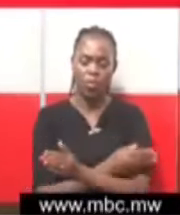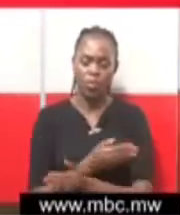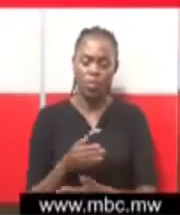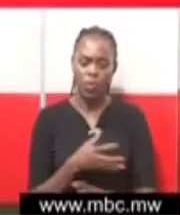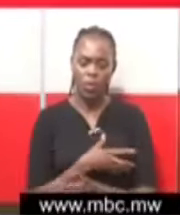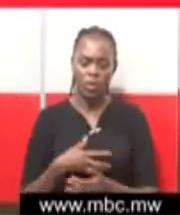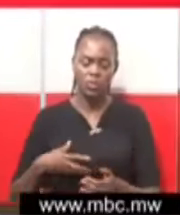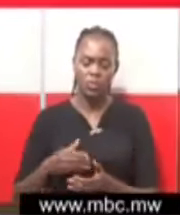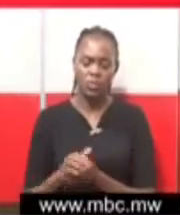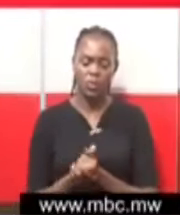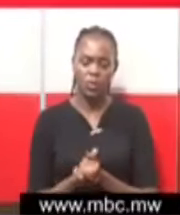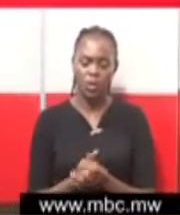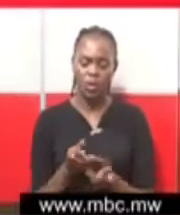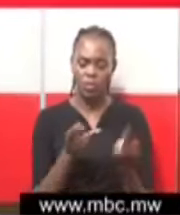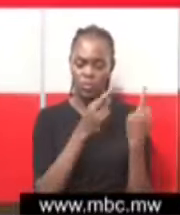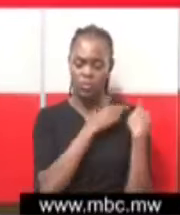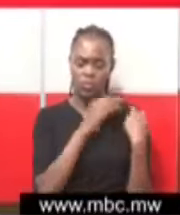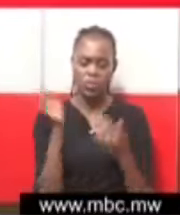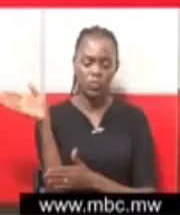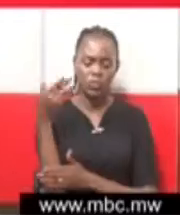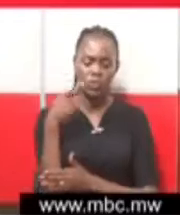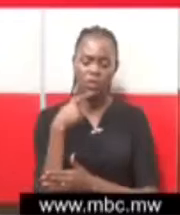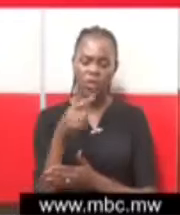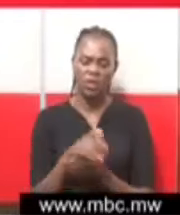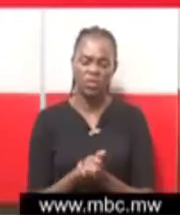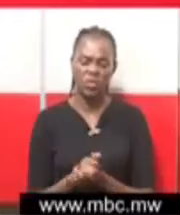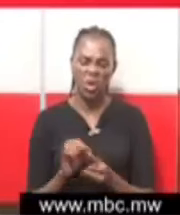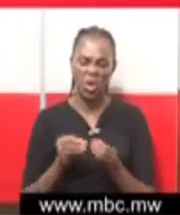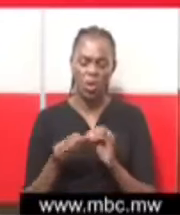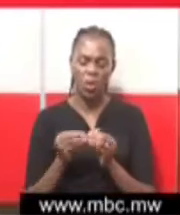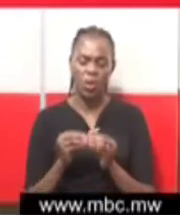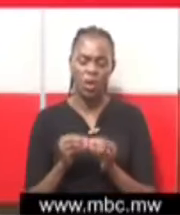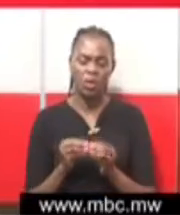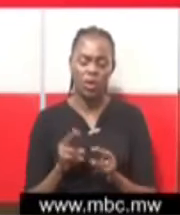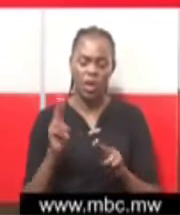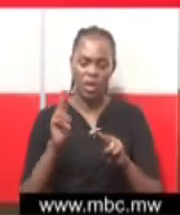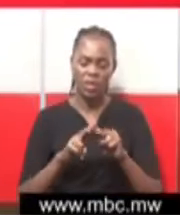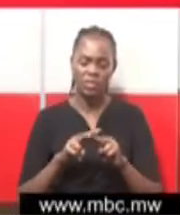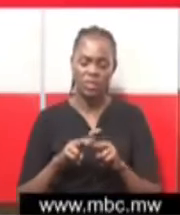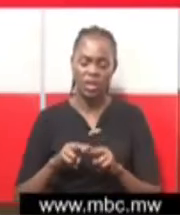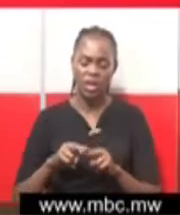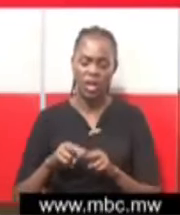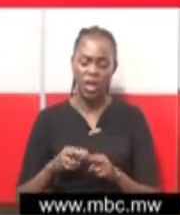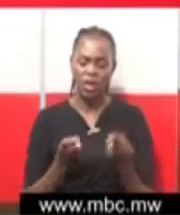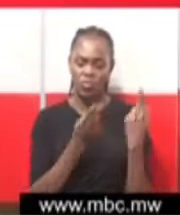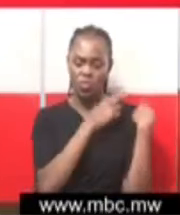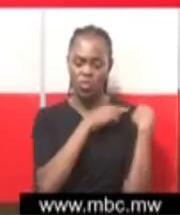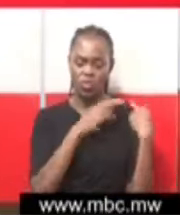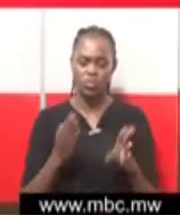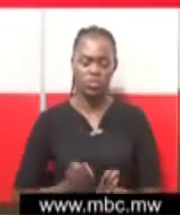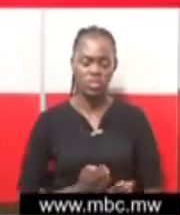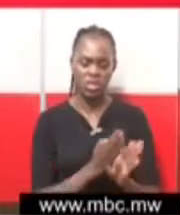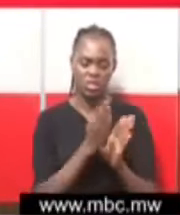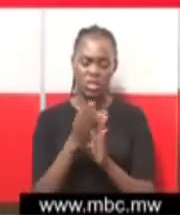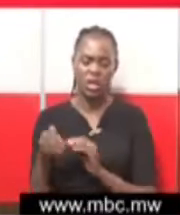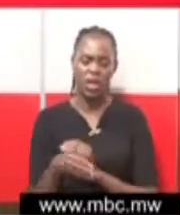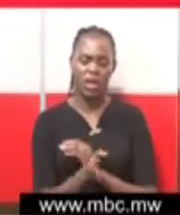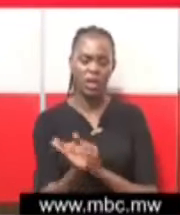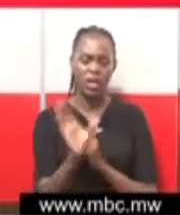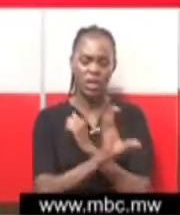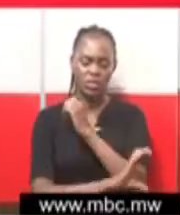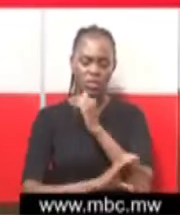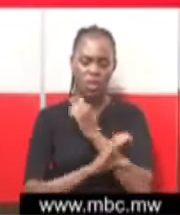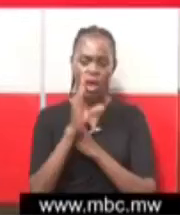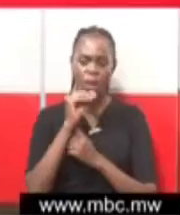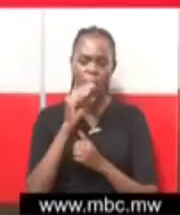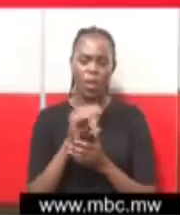responsible Jean Sendeza says if properly organized, women have the potential to attain different political positions in the country. She made the